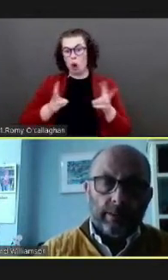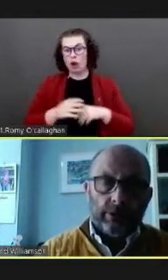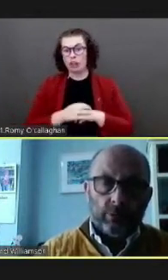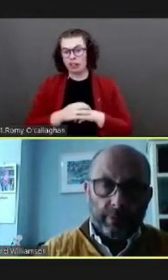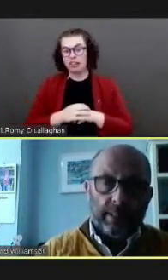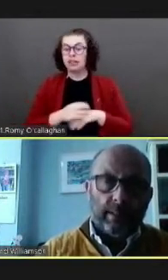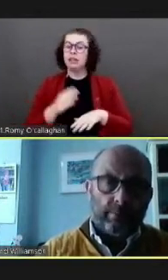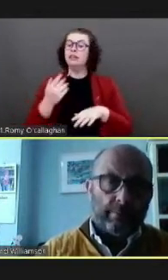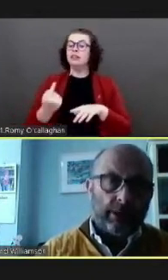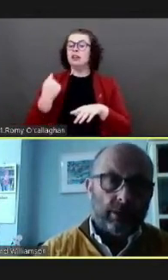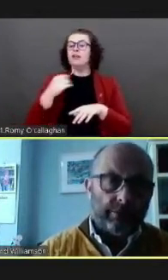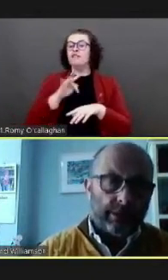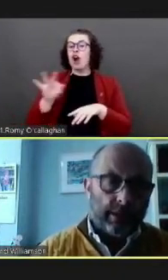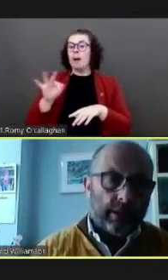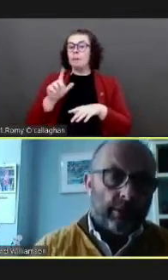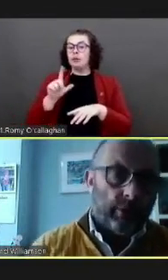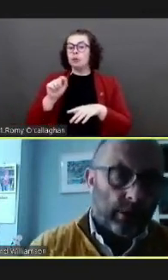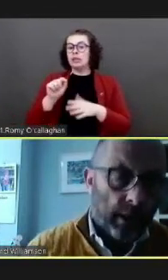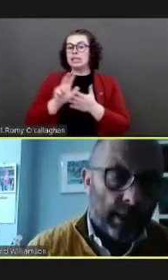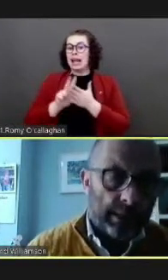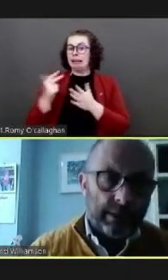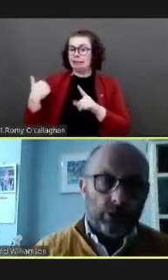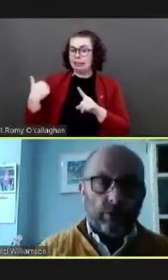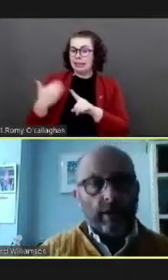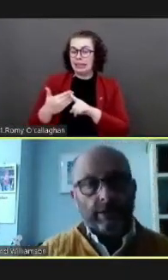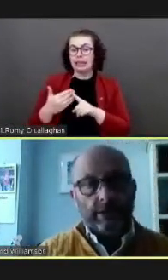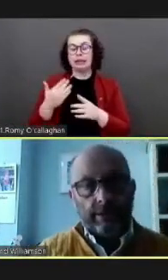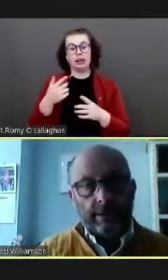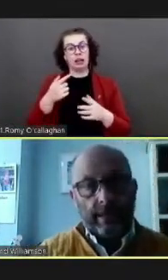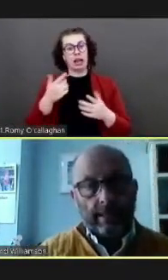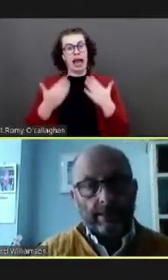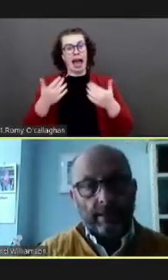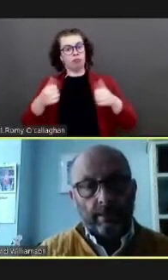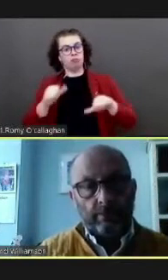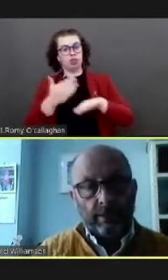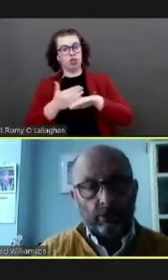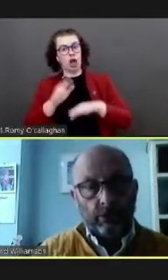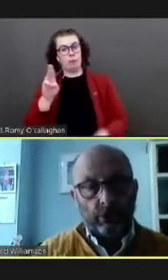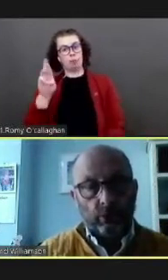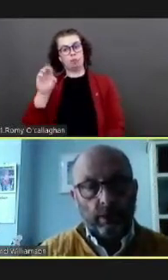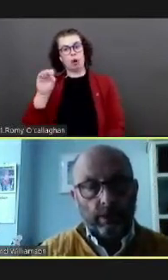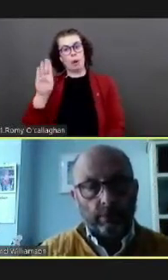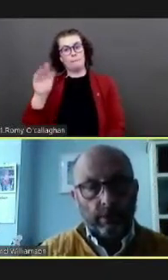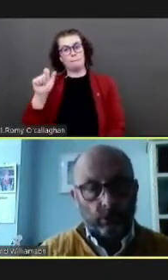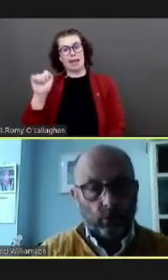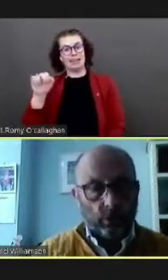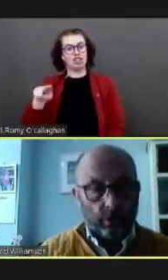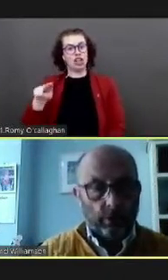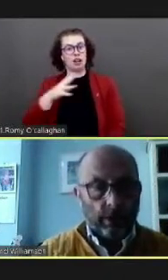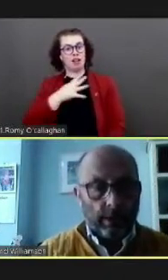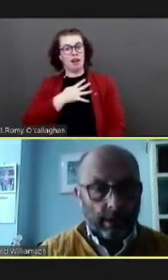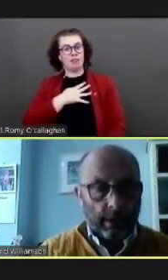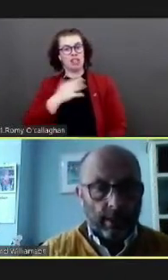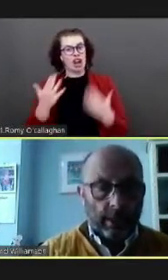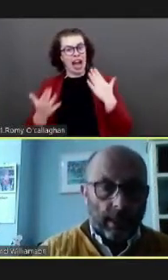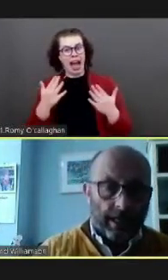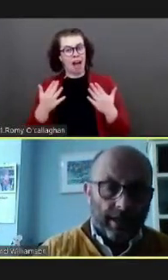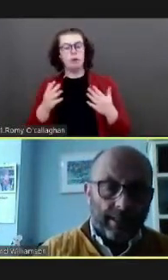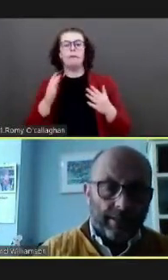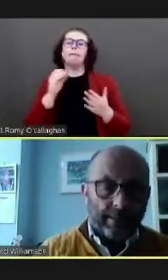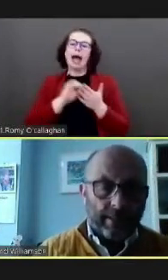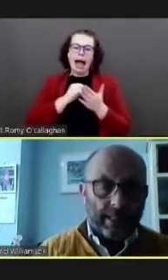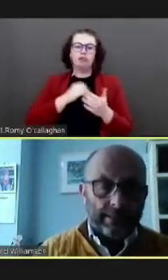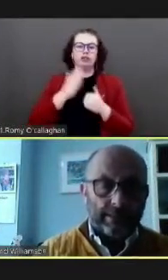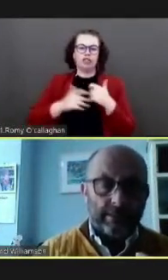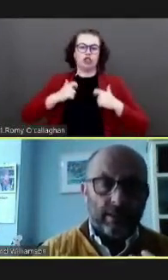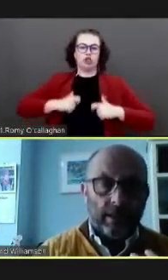2018, to be a probation officer requires that you're registered as a professional social worker with CORU. And